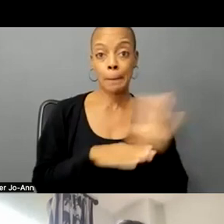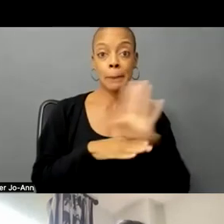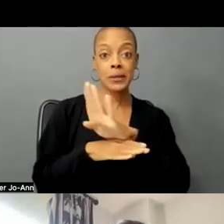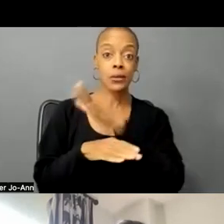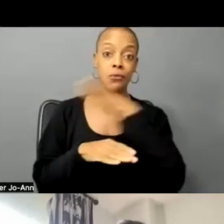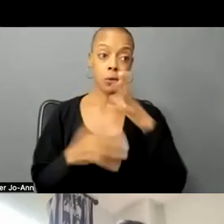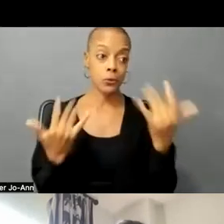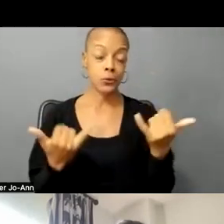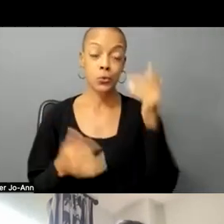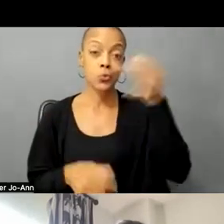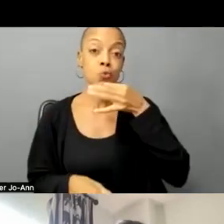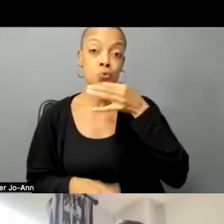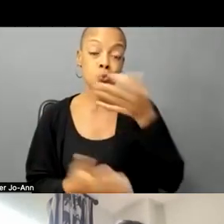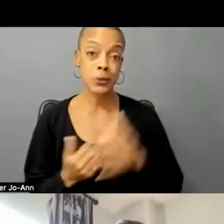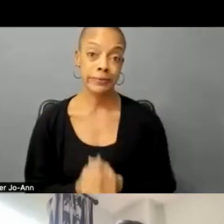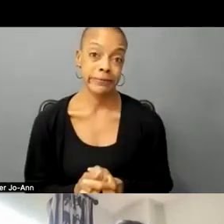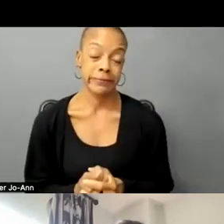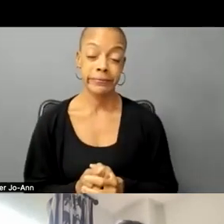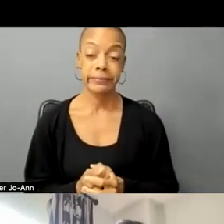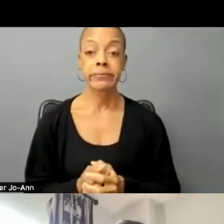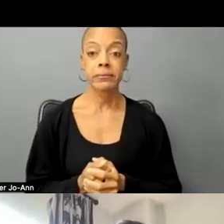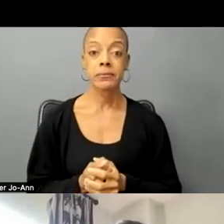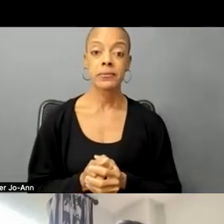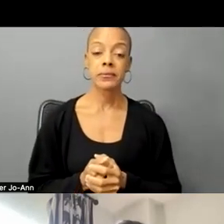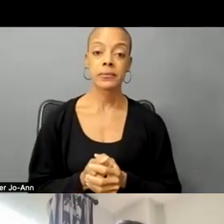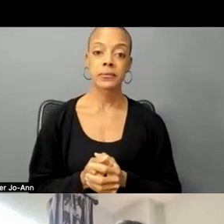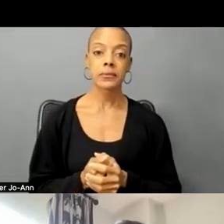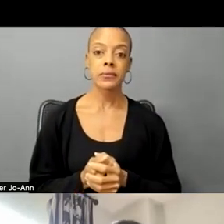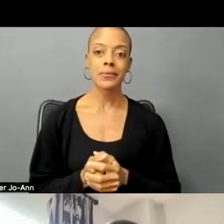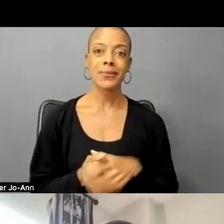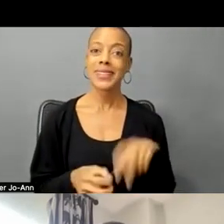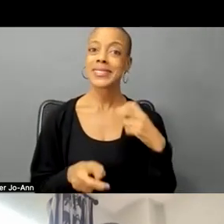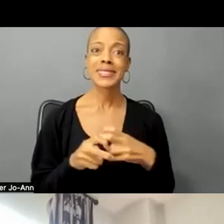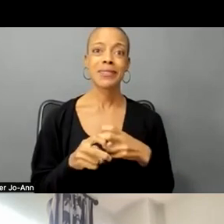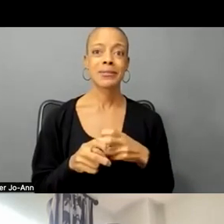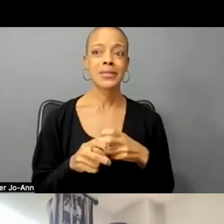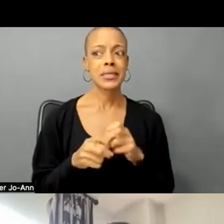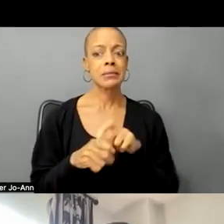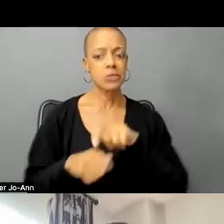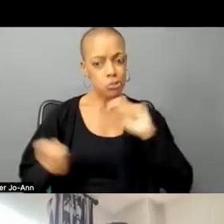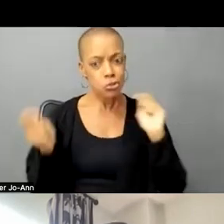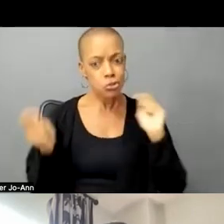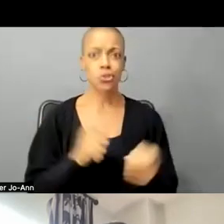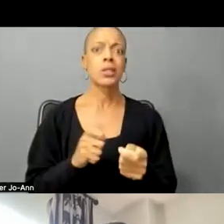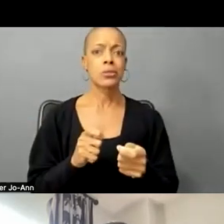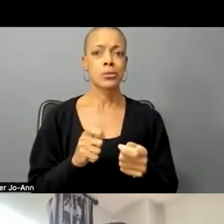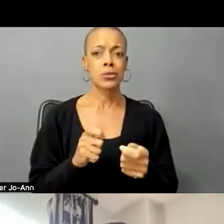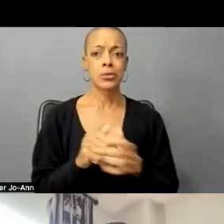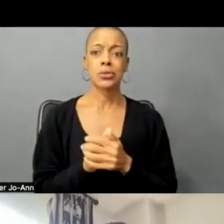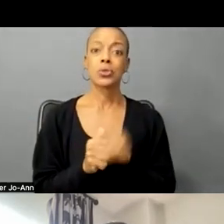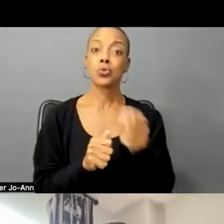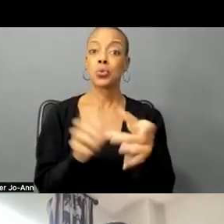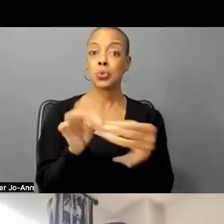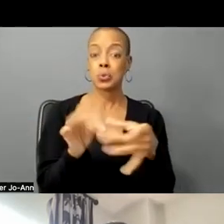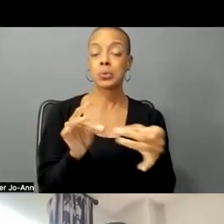So I think it's very difficult to create change. And, you know, you mentioned our